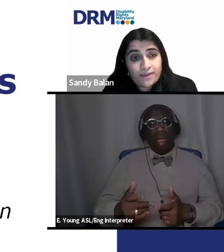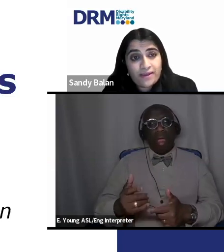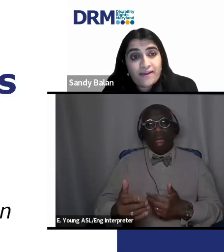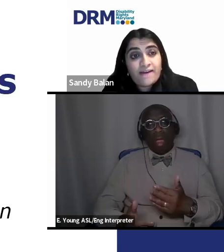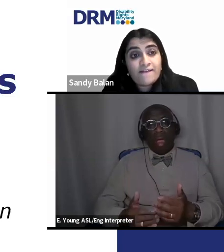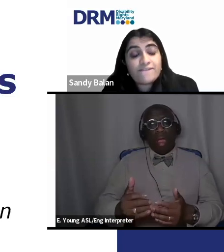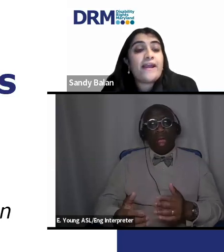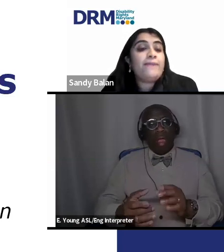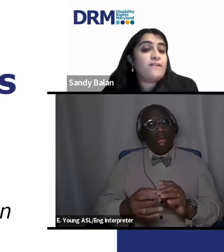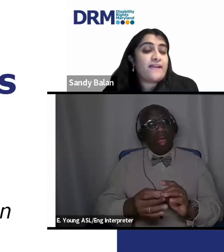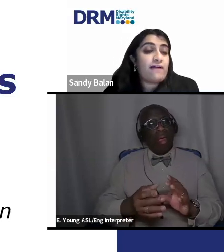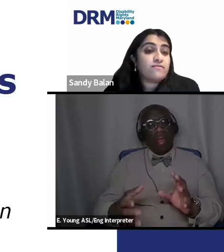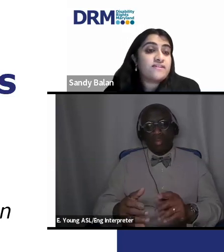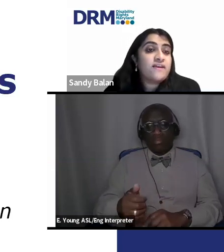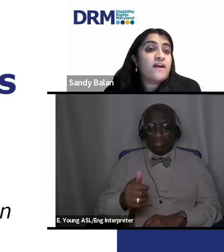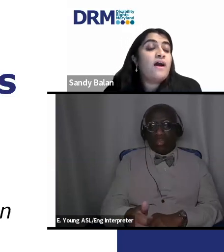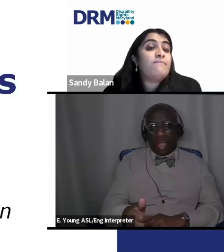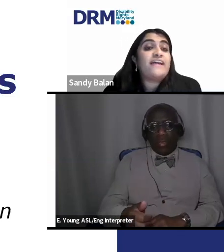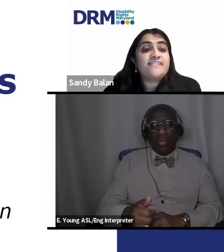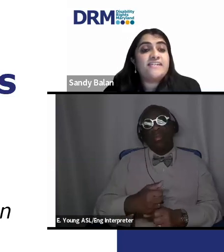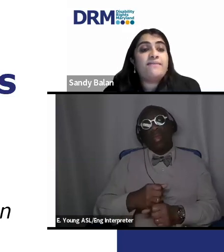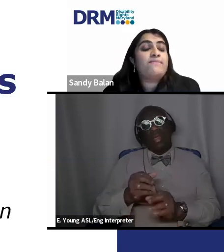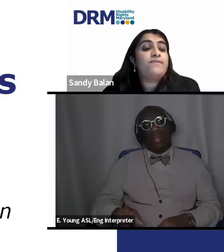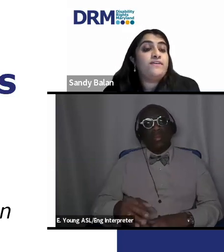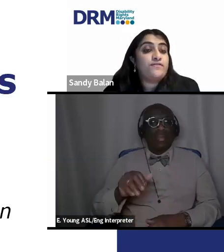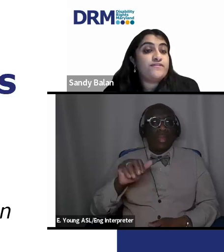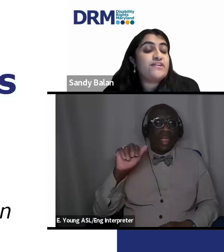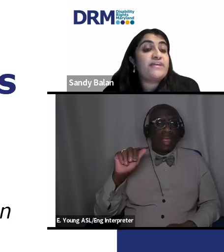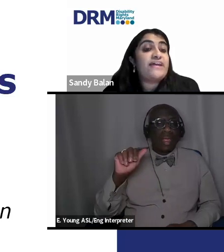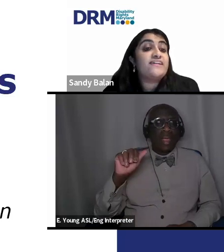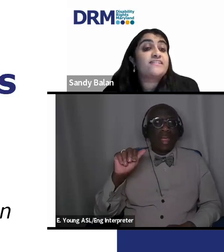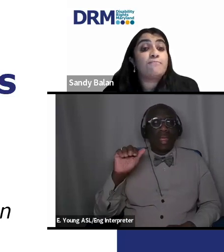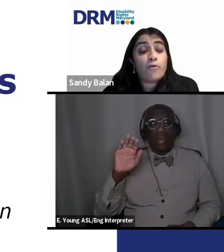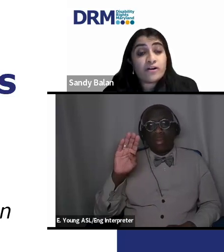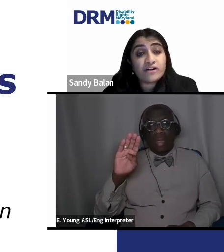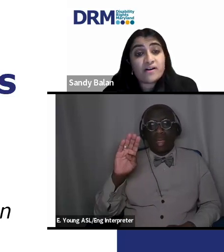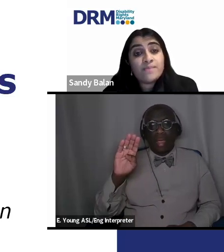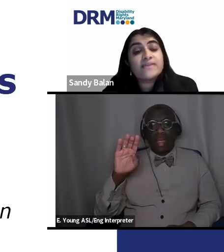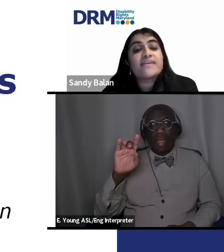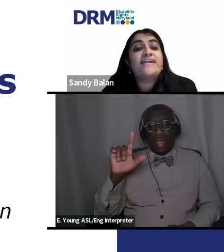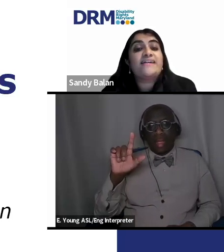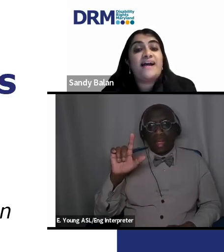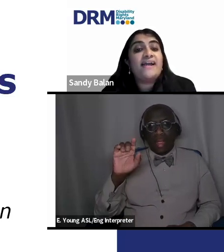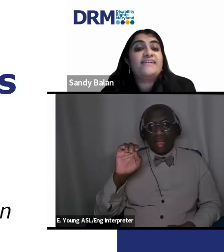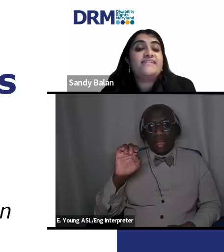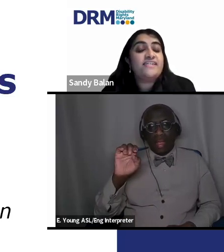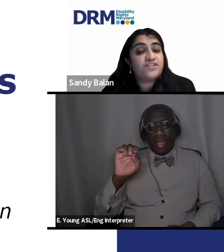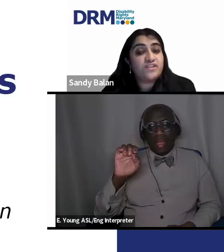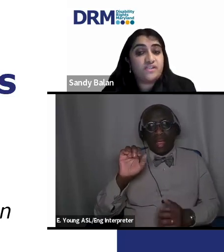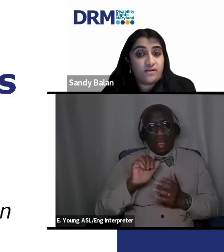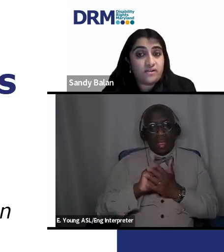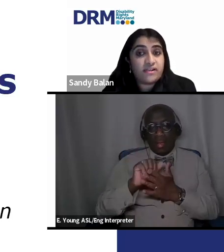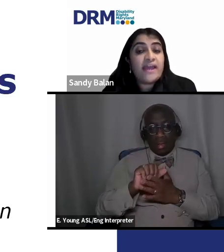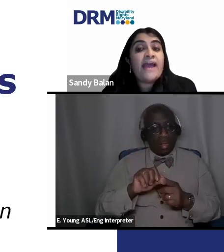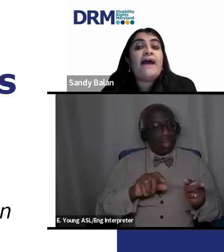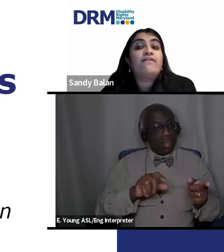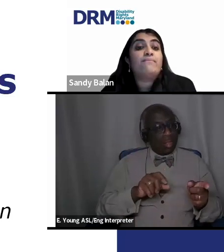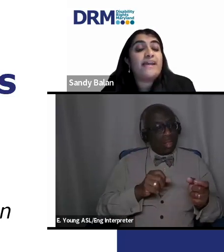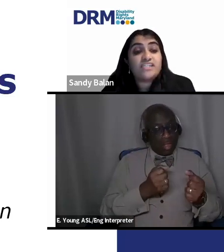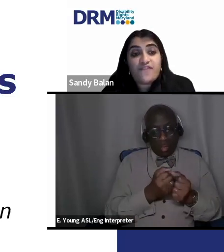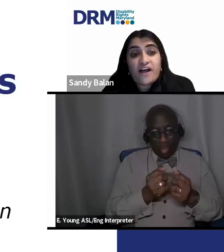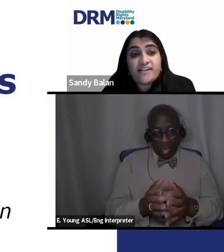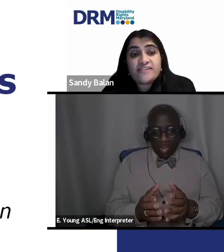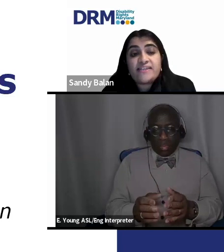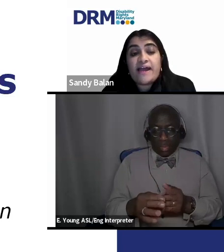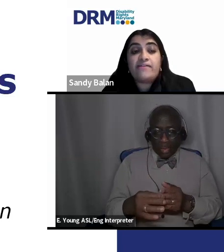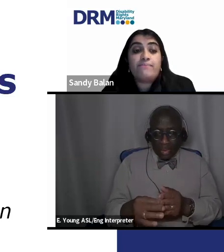own. For ABLE accounts, SDM can be used so that a supporter can guide and teach the adult how